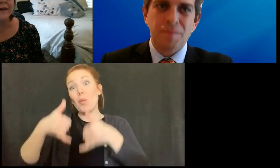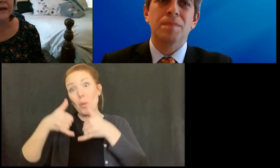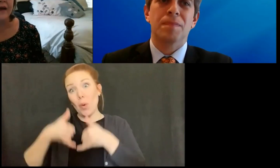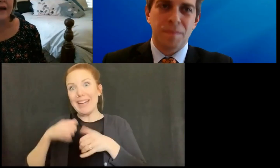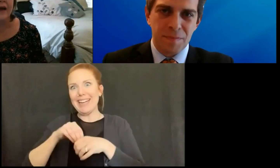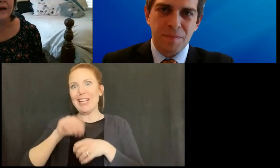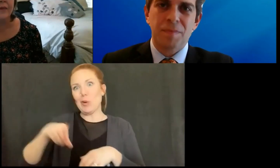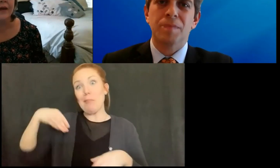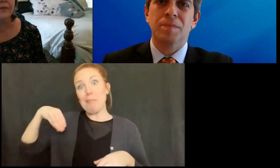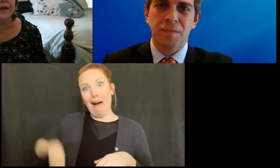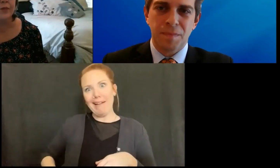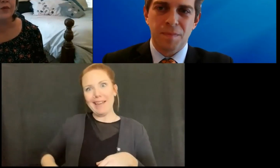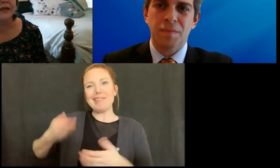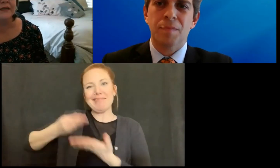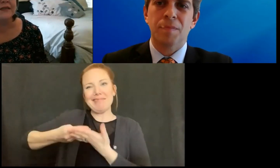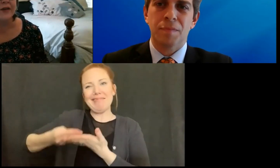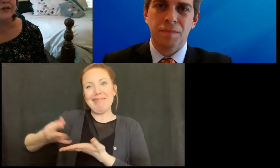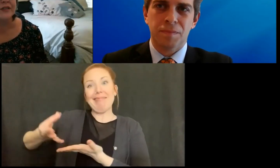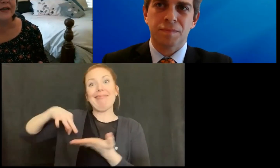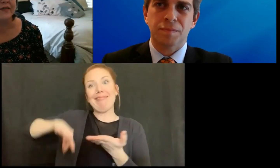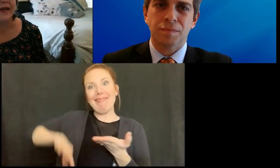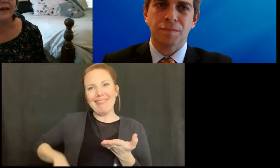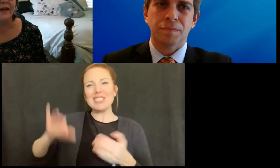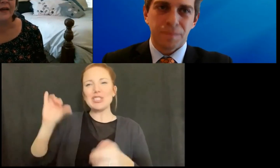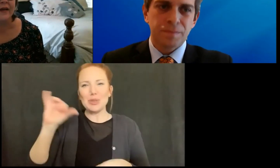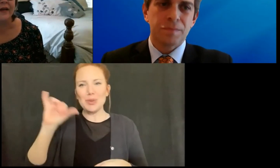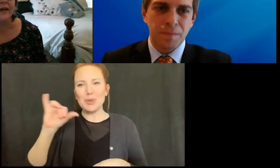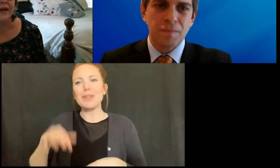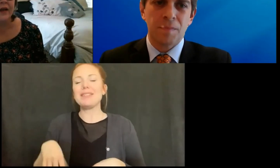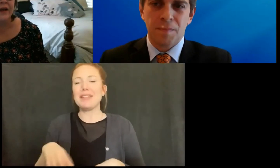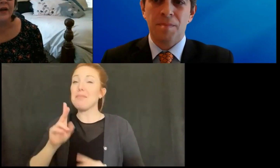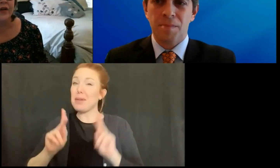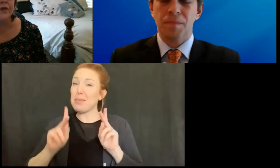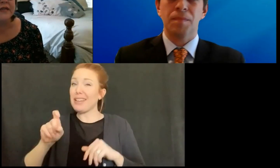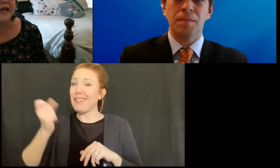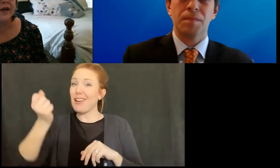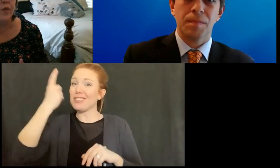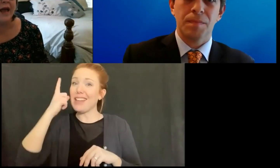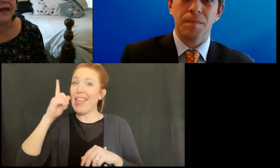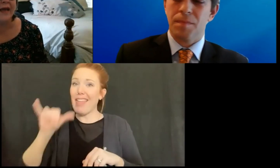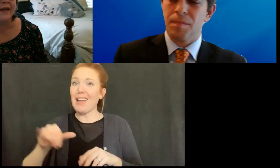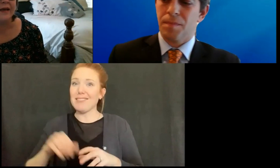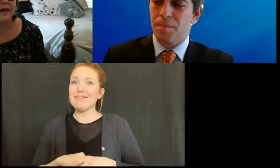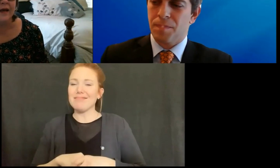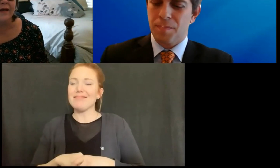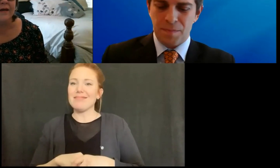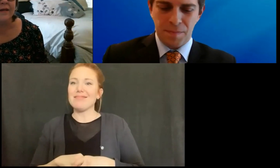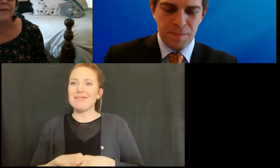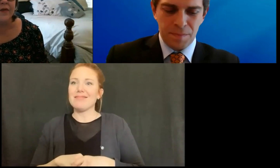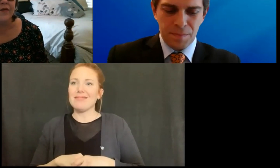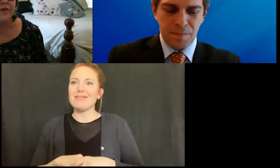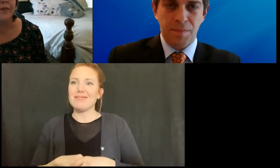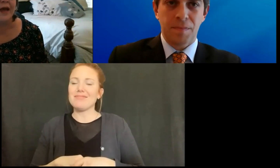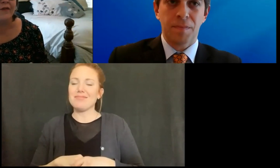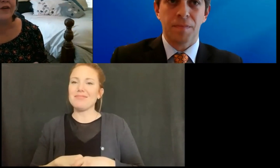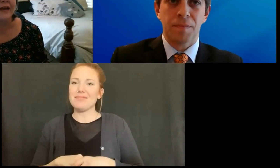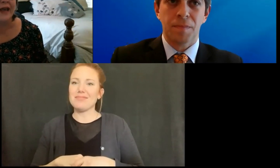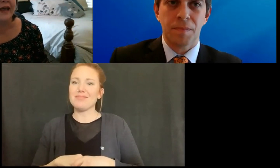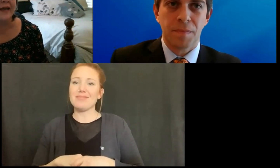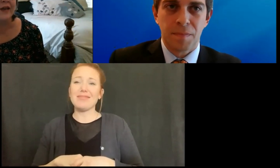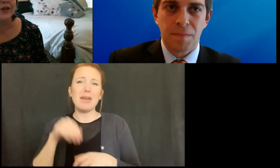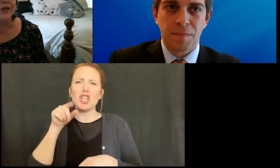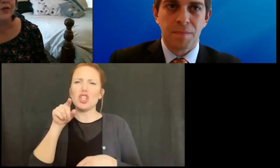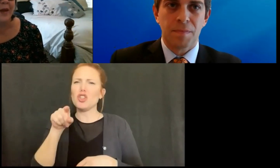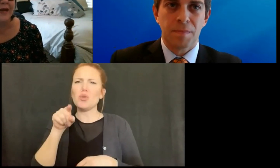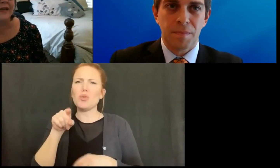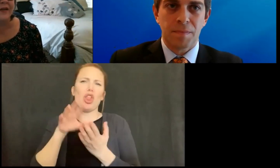pocket. And people need to understand that. And, you know, you take away from every